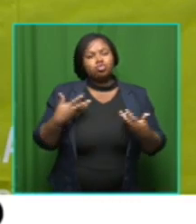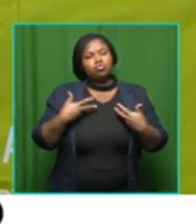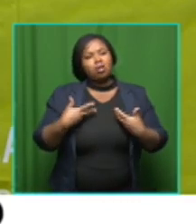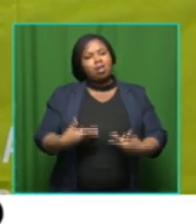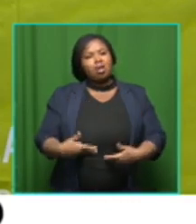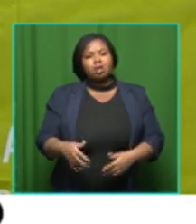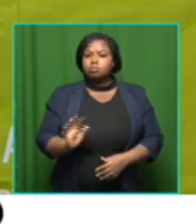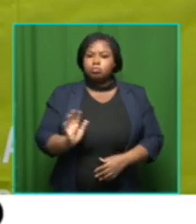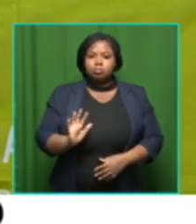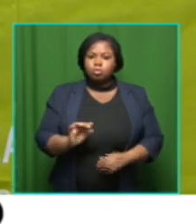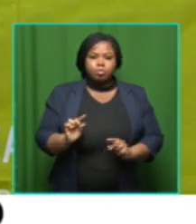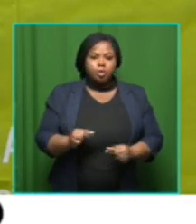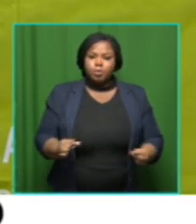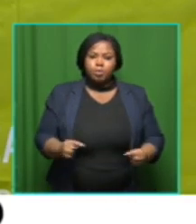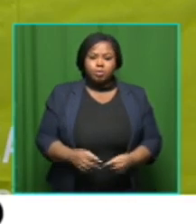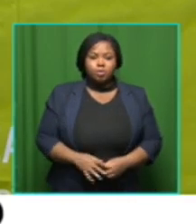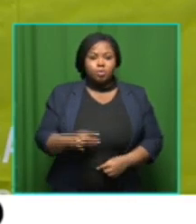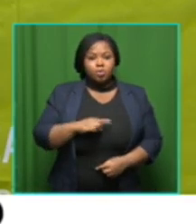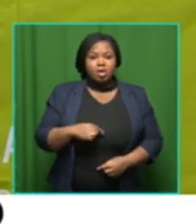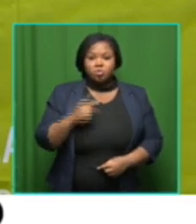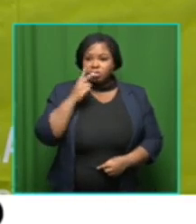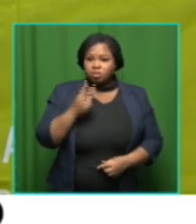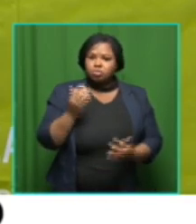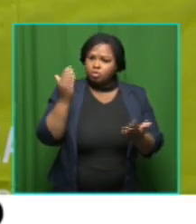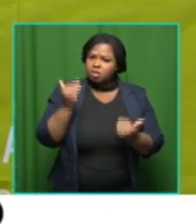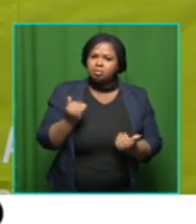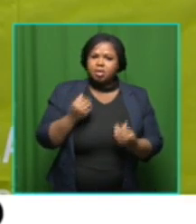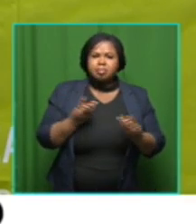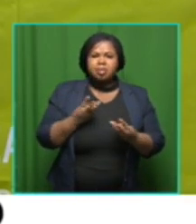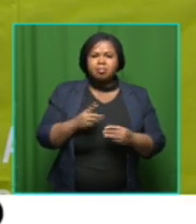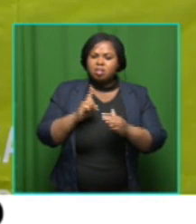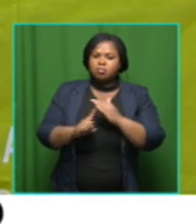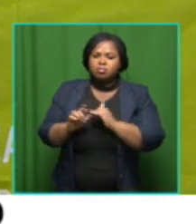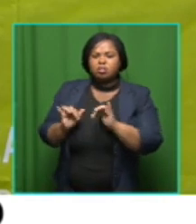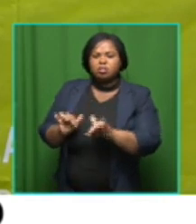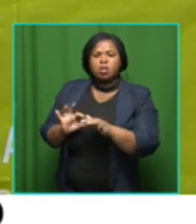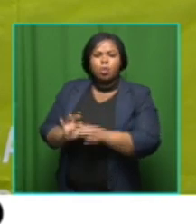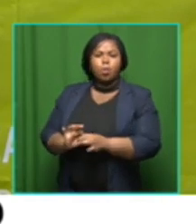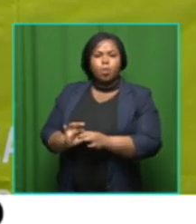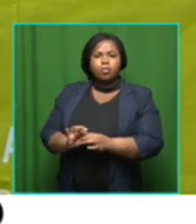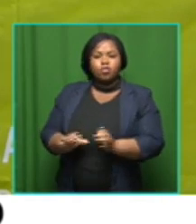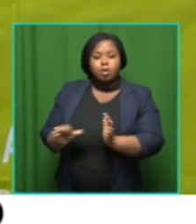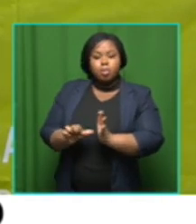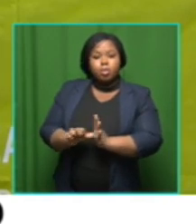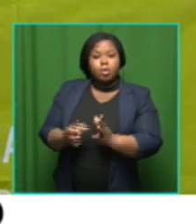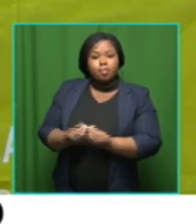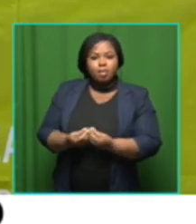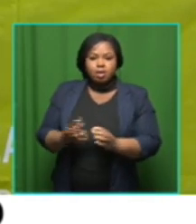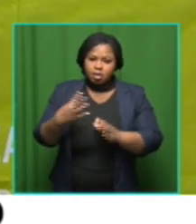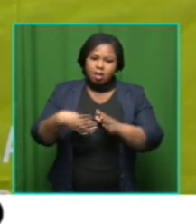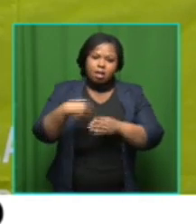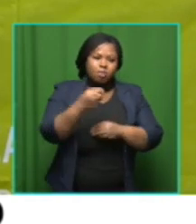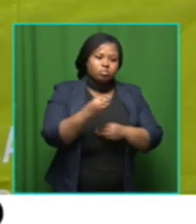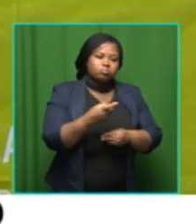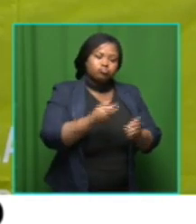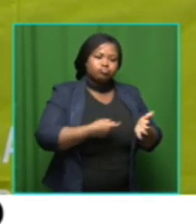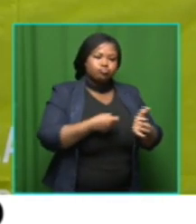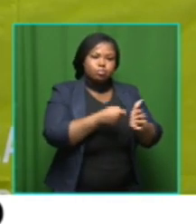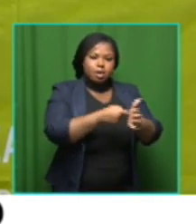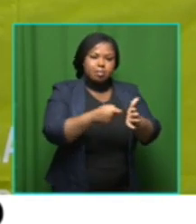look around, we do expect people to be staying at home. Just go out for the essentials, go out and get the